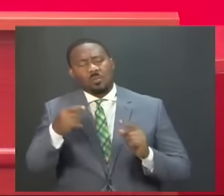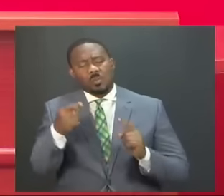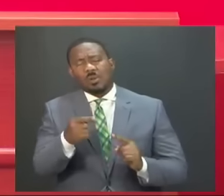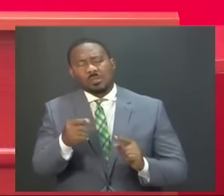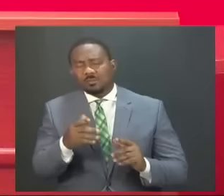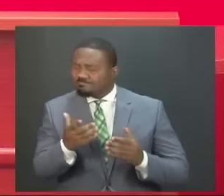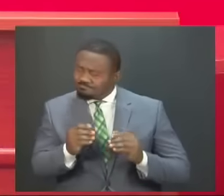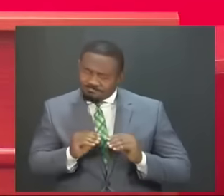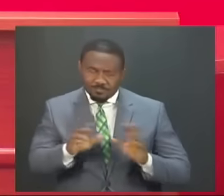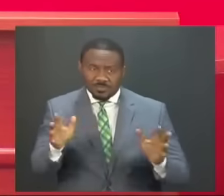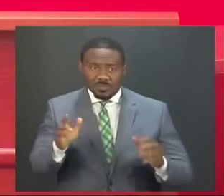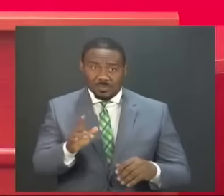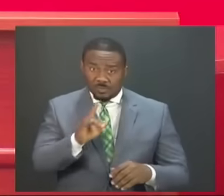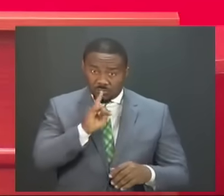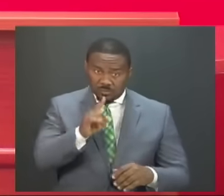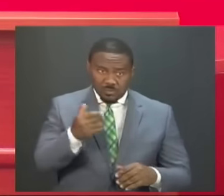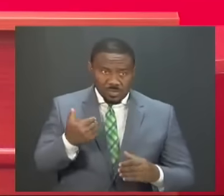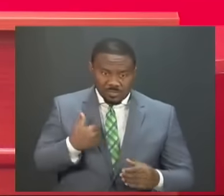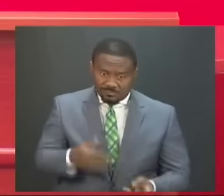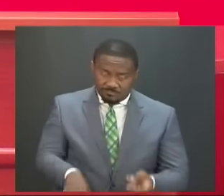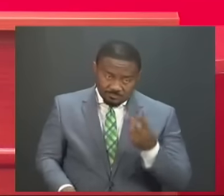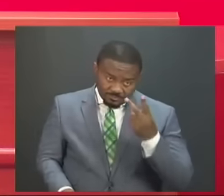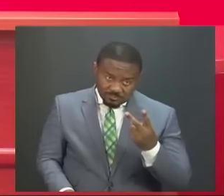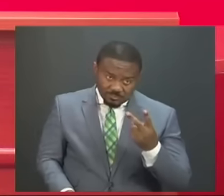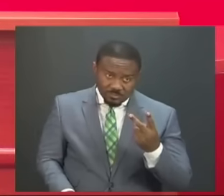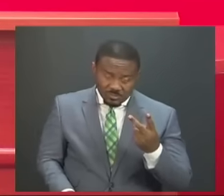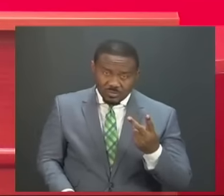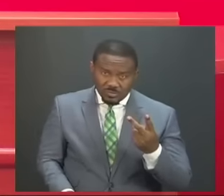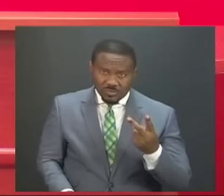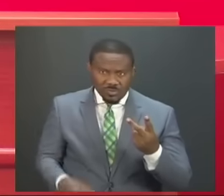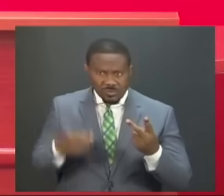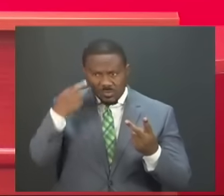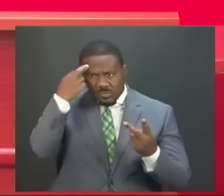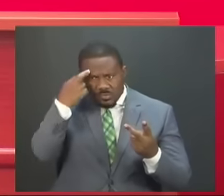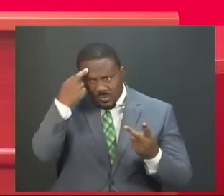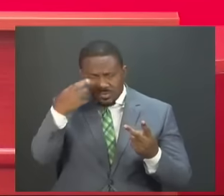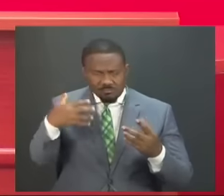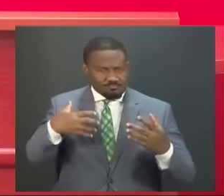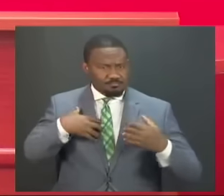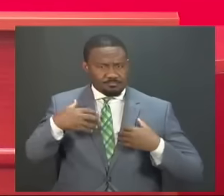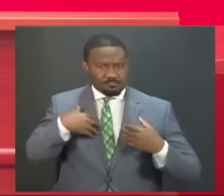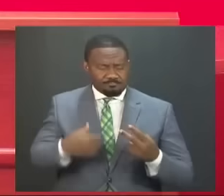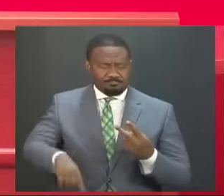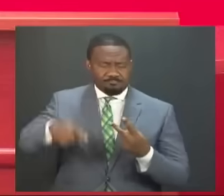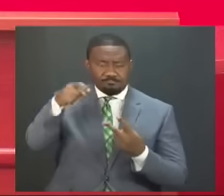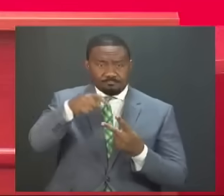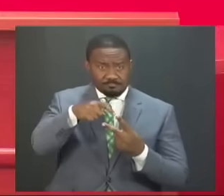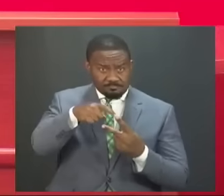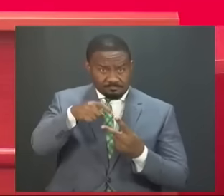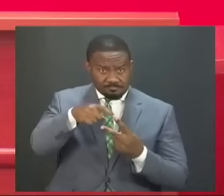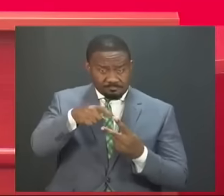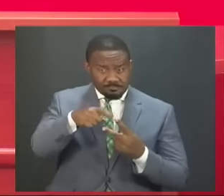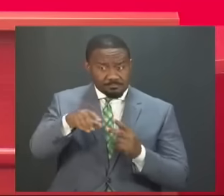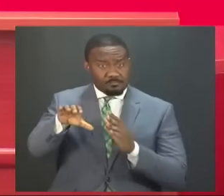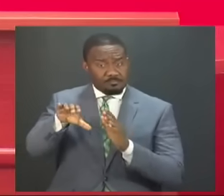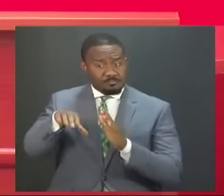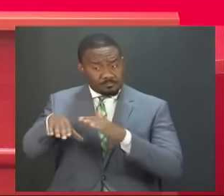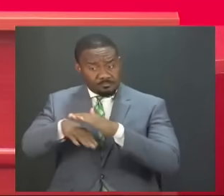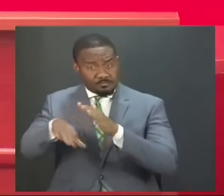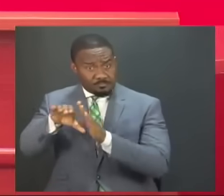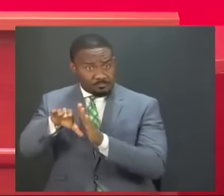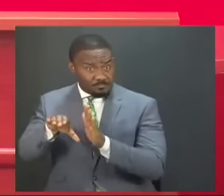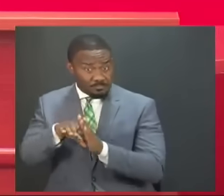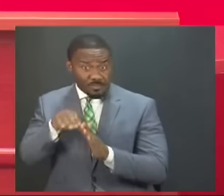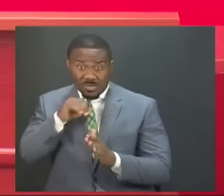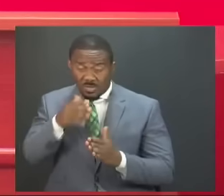I'm making is that there are two grounds on which I'm raising the objection. The first ground is that under our constitution, we must not